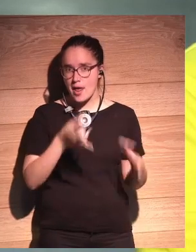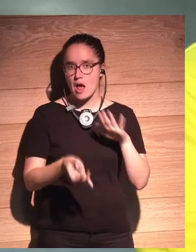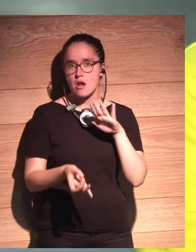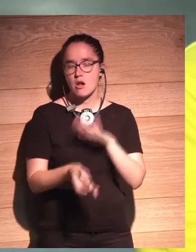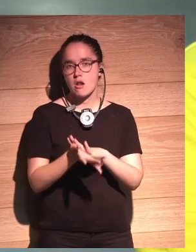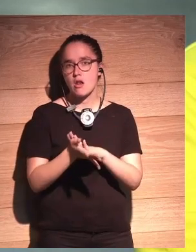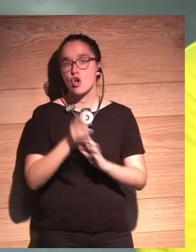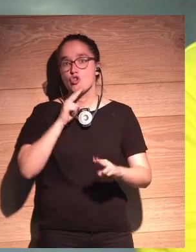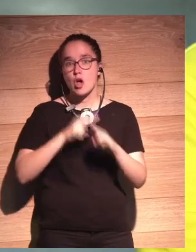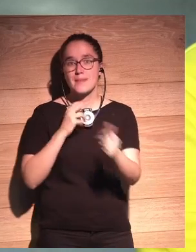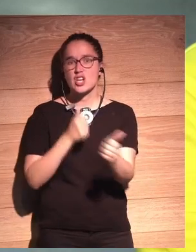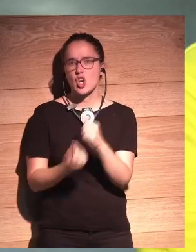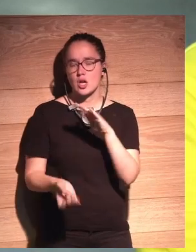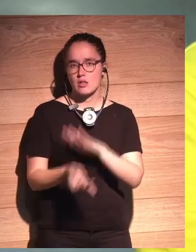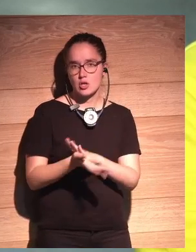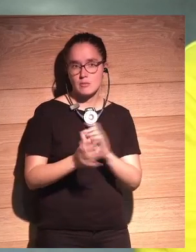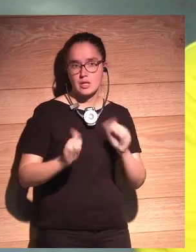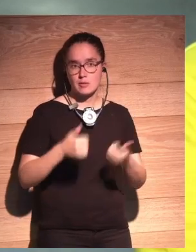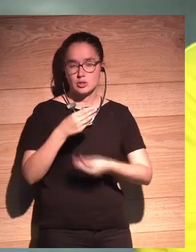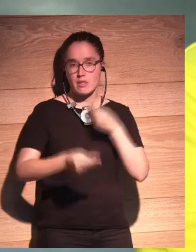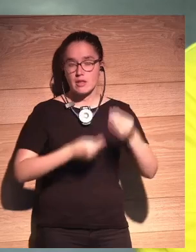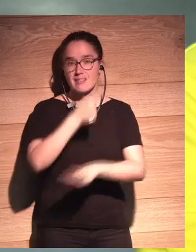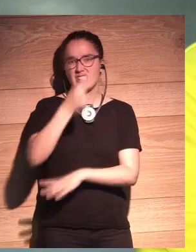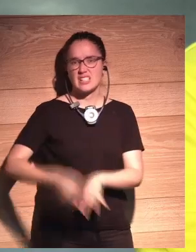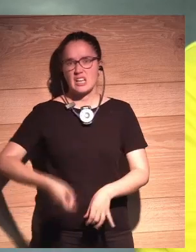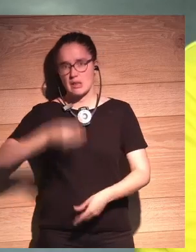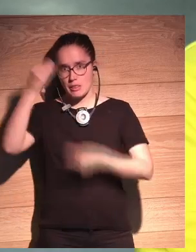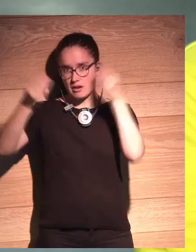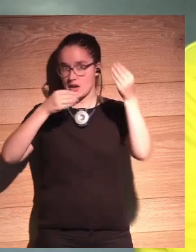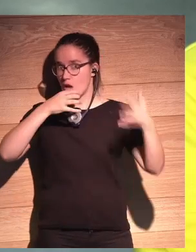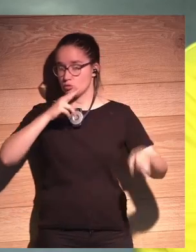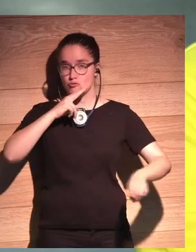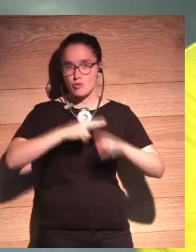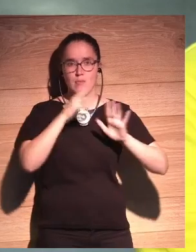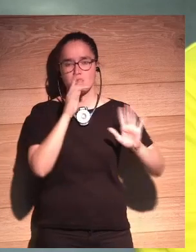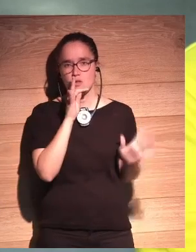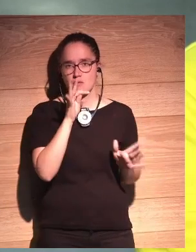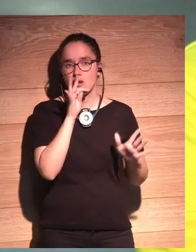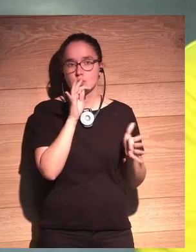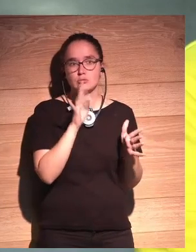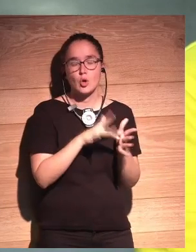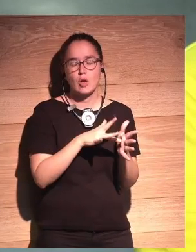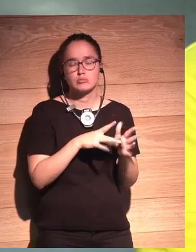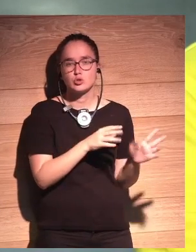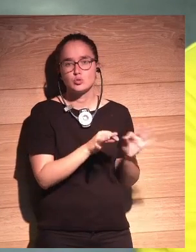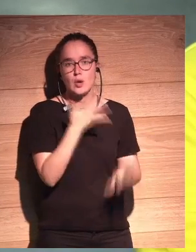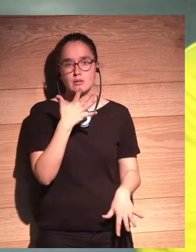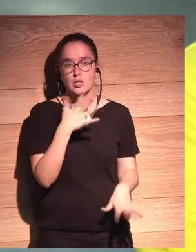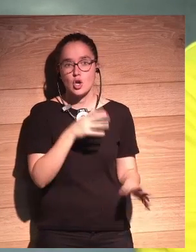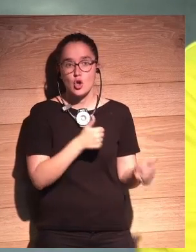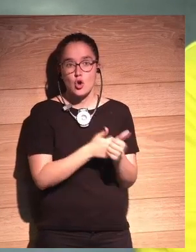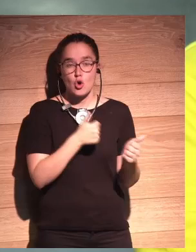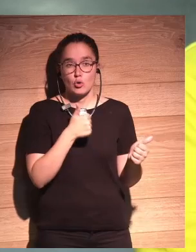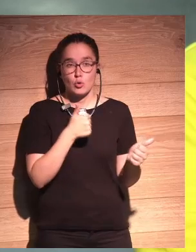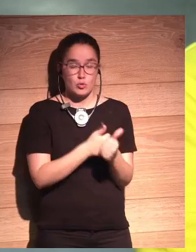name. Today it's called co-creation. And we started to do what's called design thinking. We didn't have a name then.